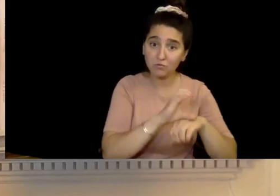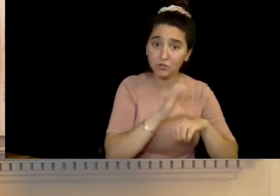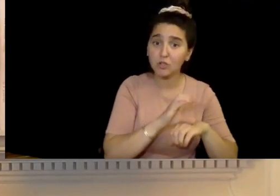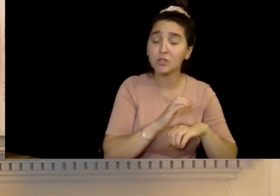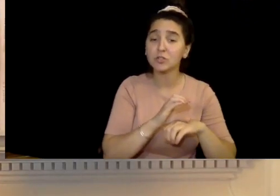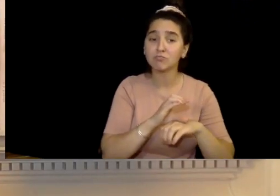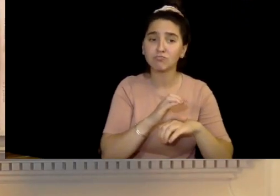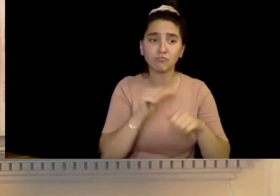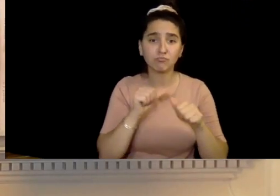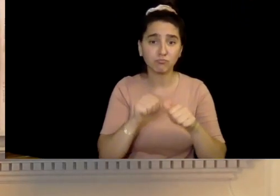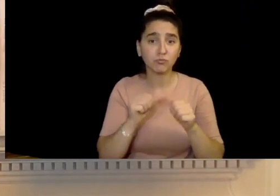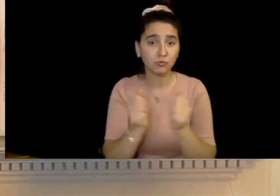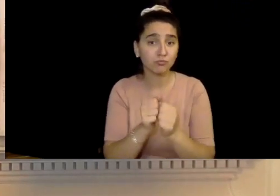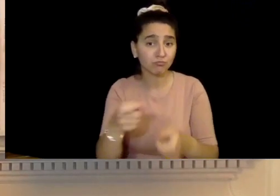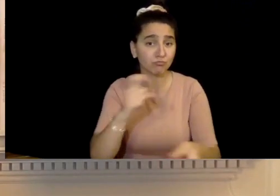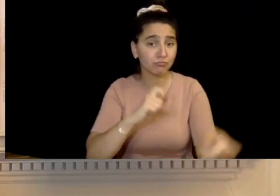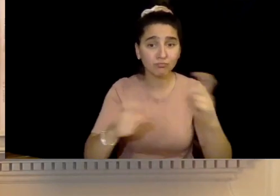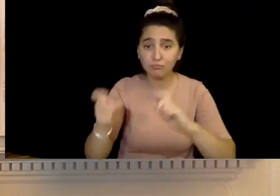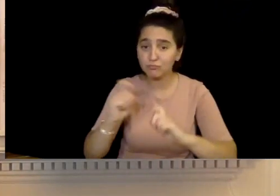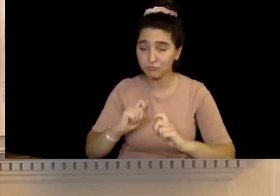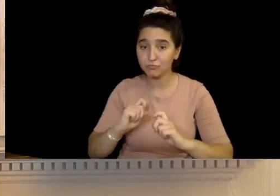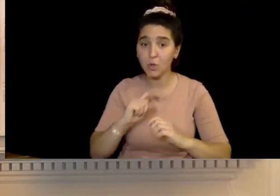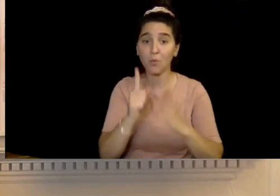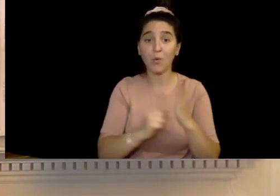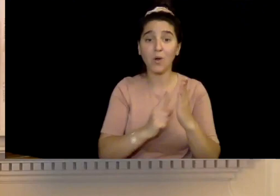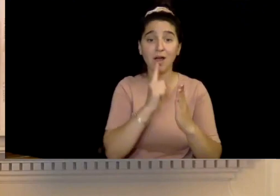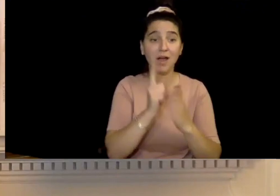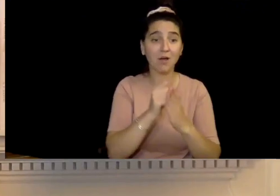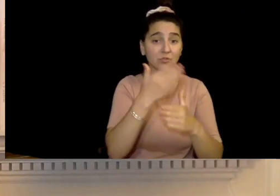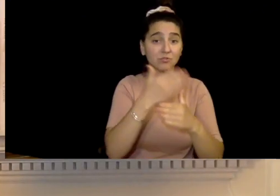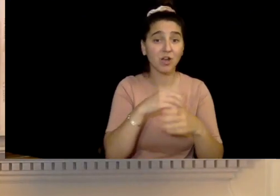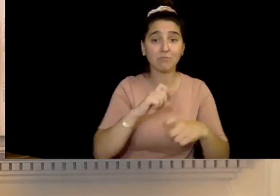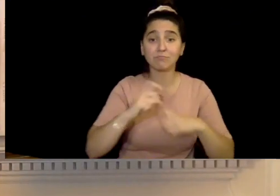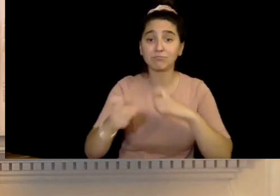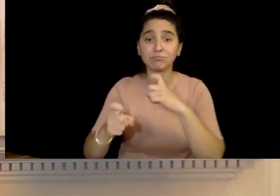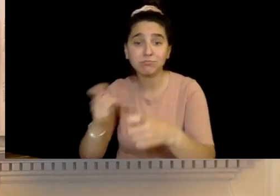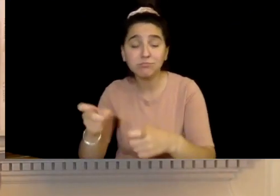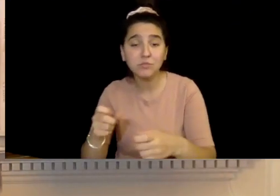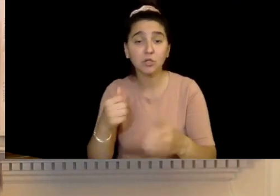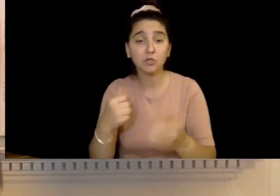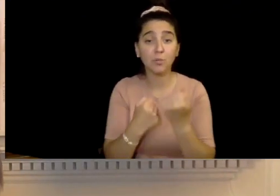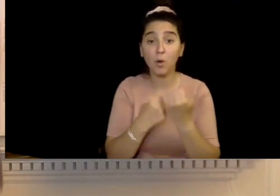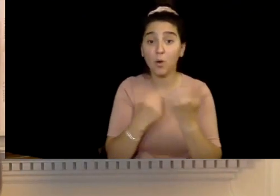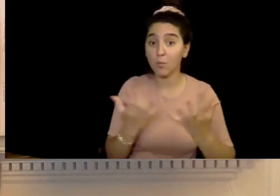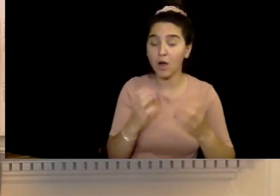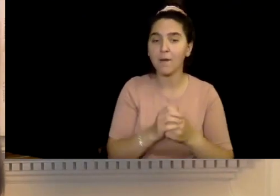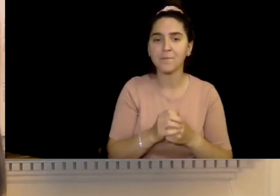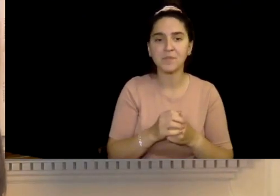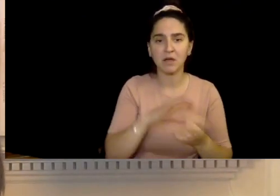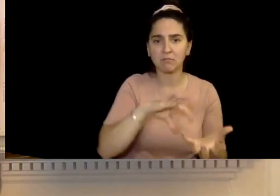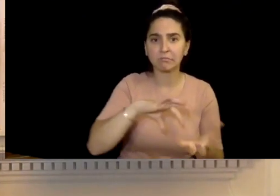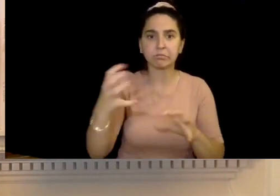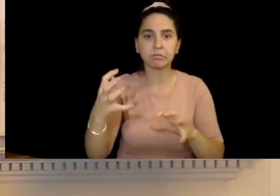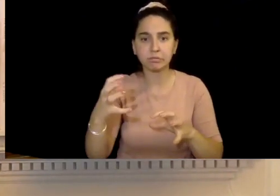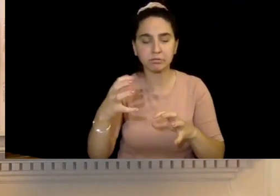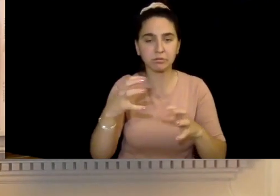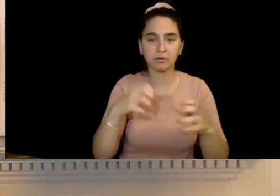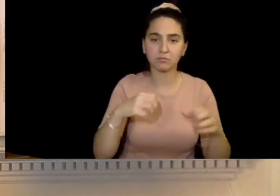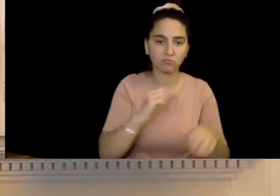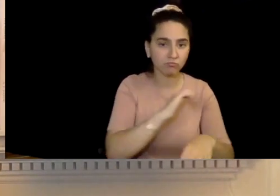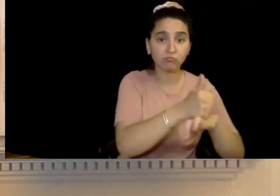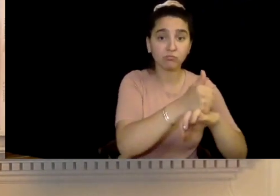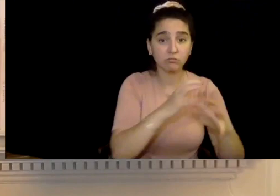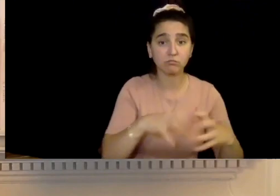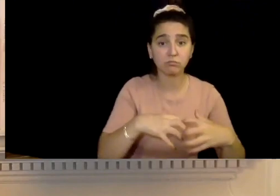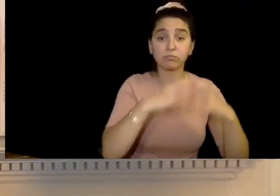gifts. We are in the midst of our One Great Hour of Sharing offering. These gifts support disaster relief, development projects,